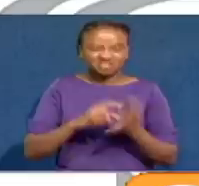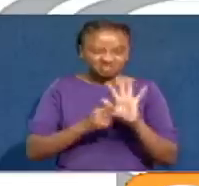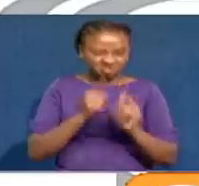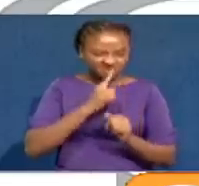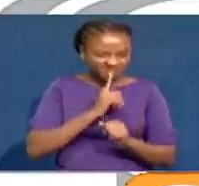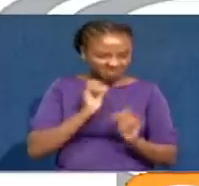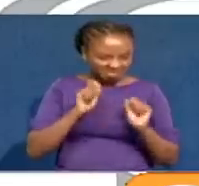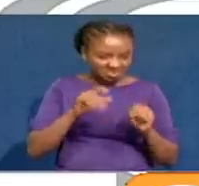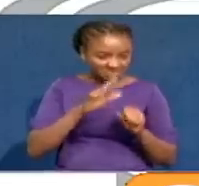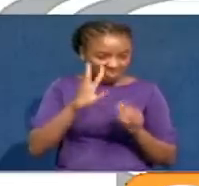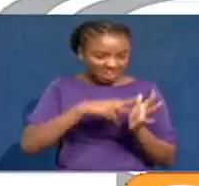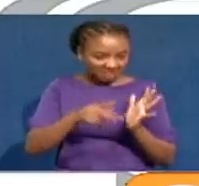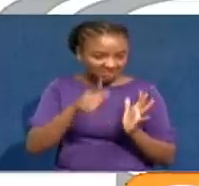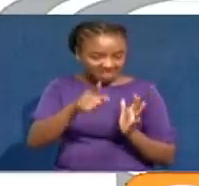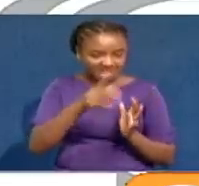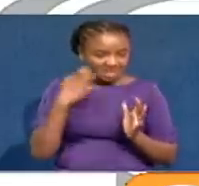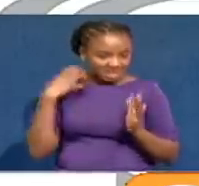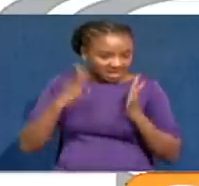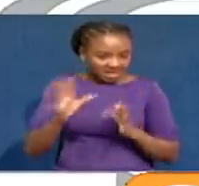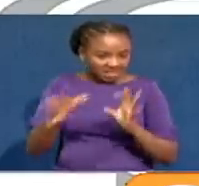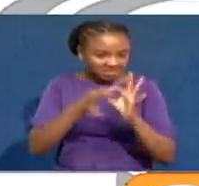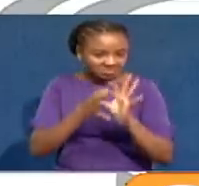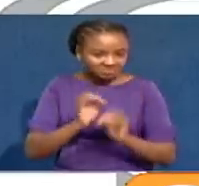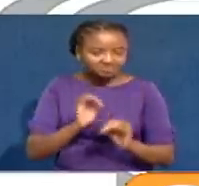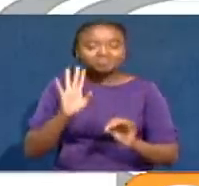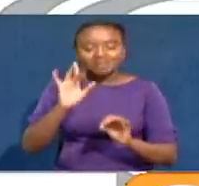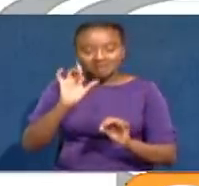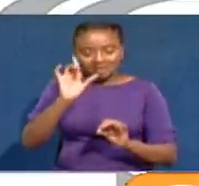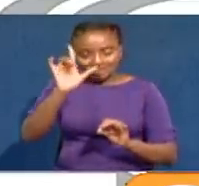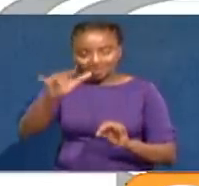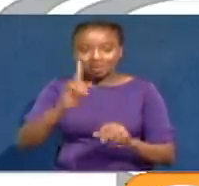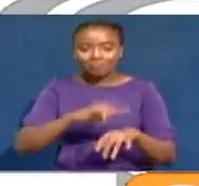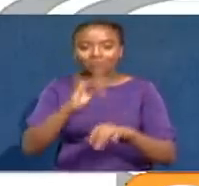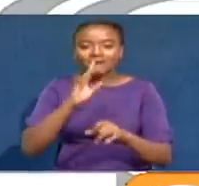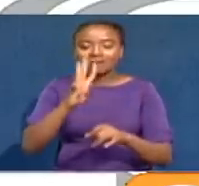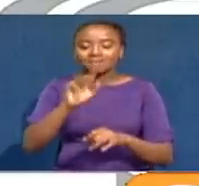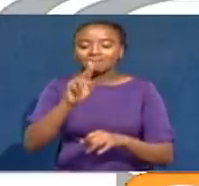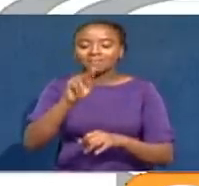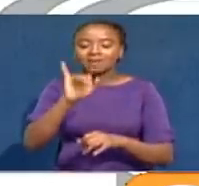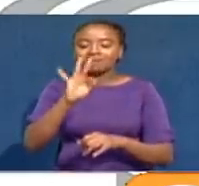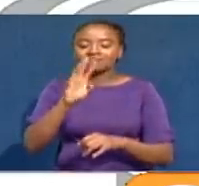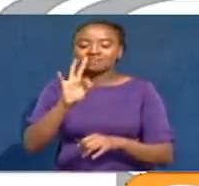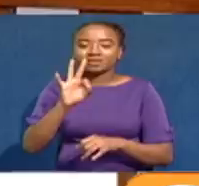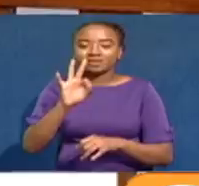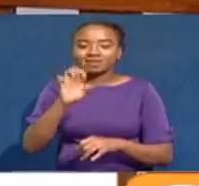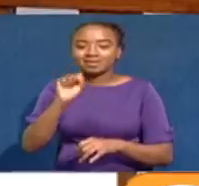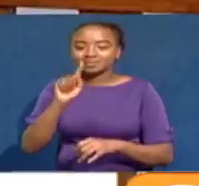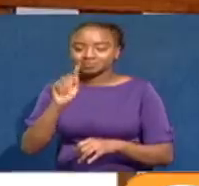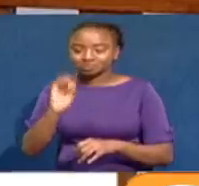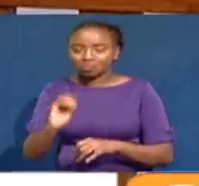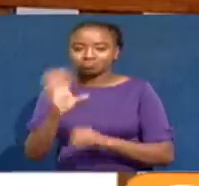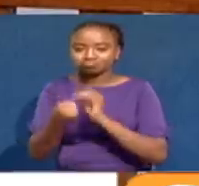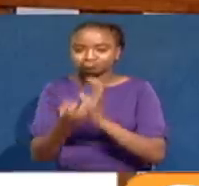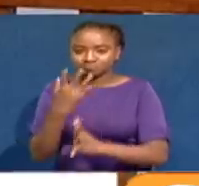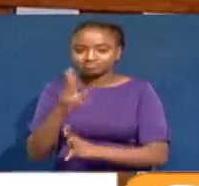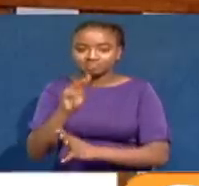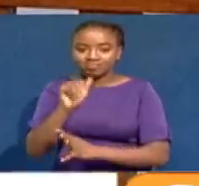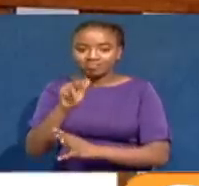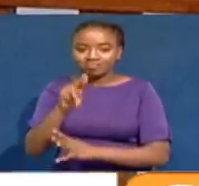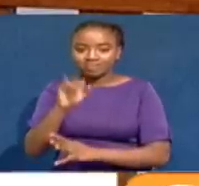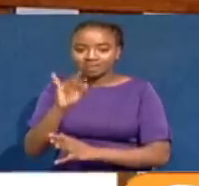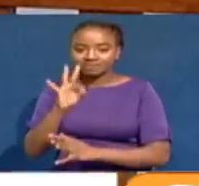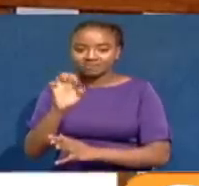to be a candidate? Come on. No. I'm saying when that time the manifesto will come, what we have now is the Azimio about the economic